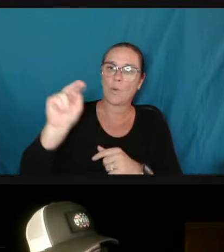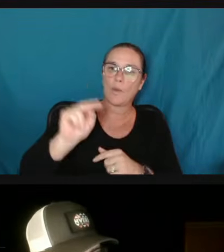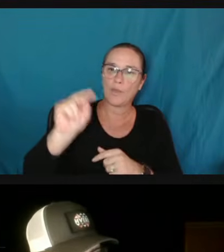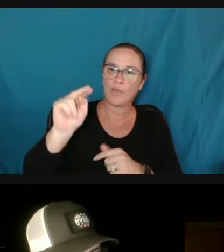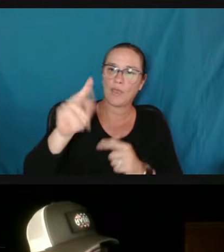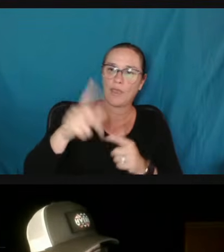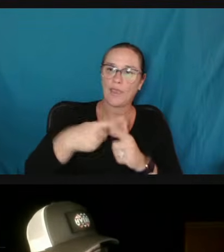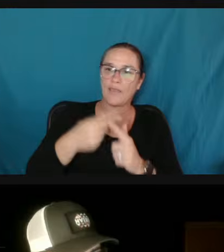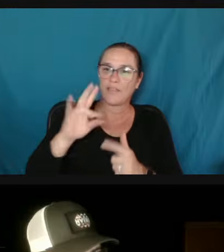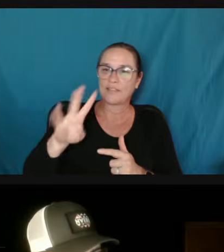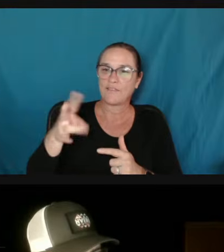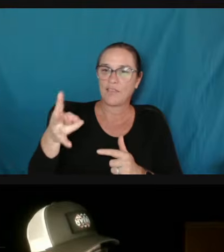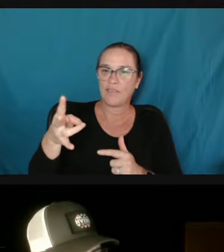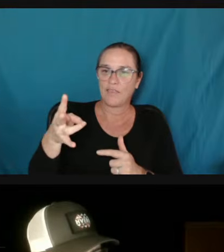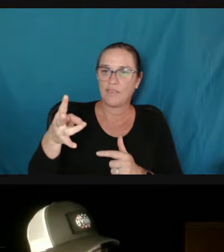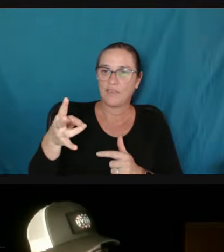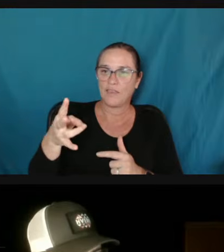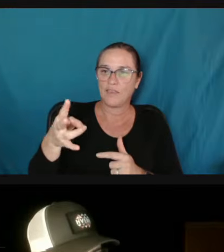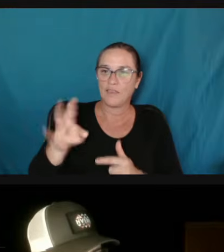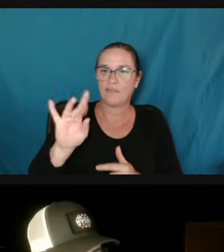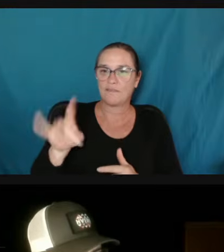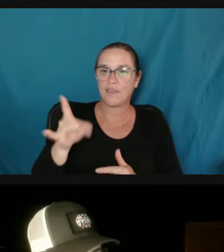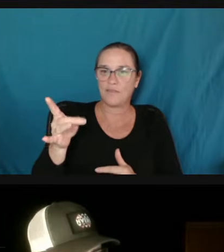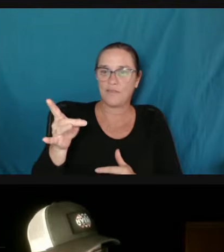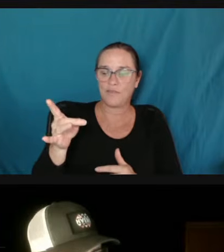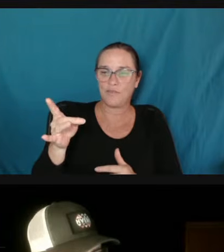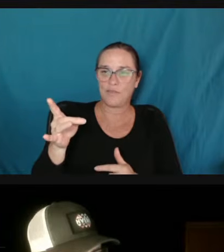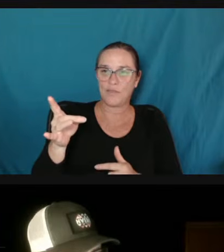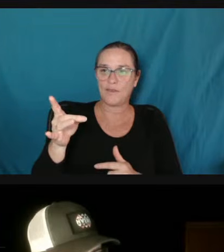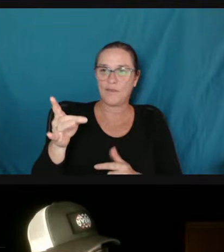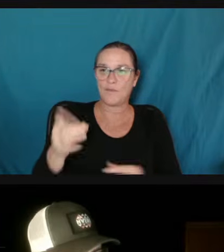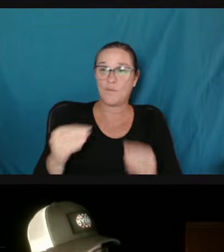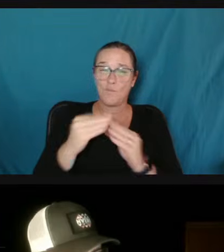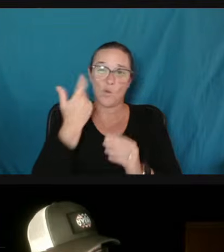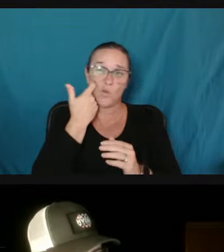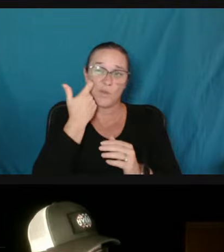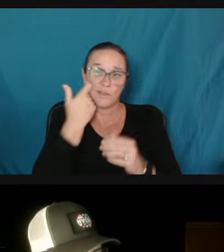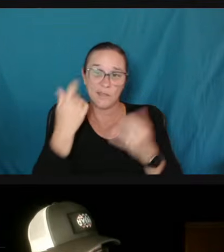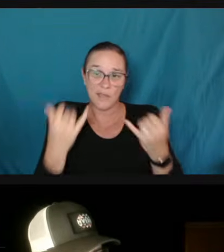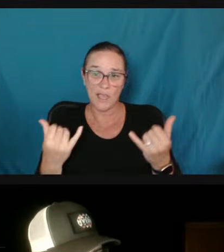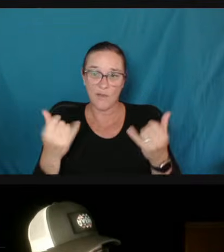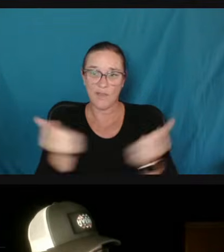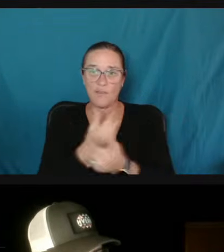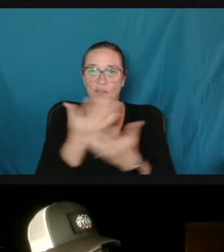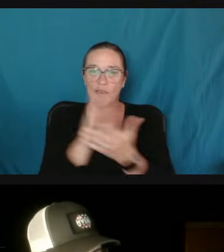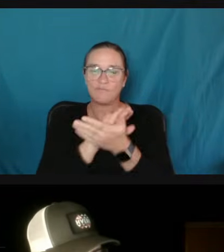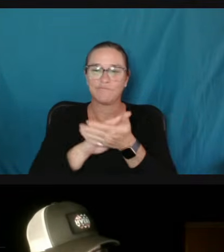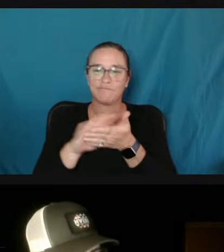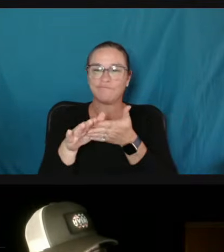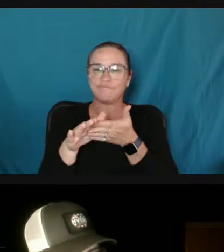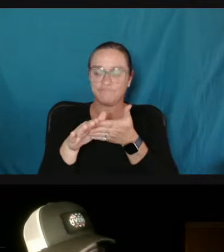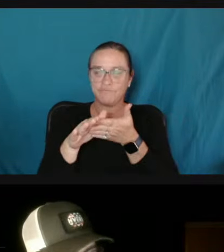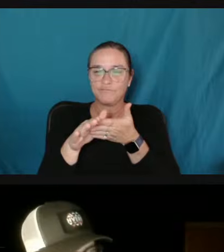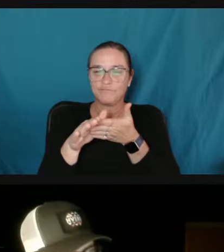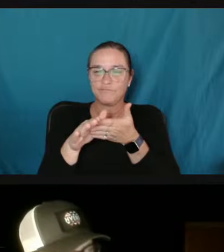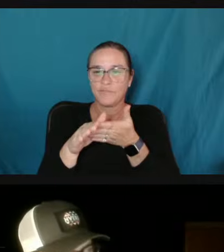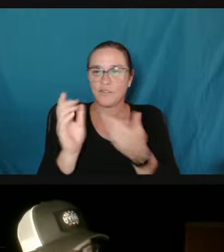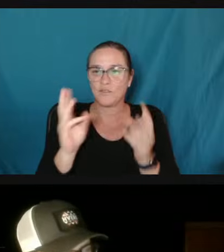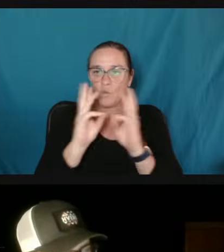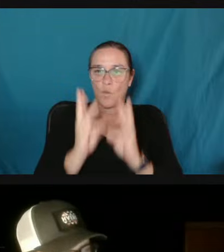7th and the 8th. But the more recent days, everything clears out as the weather has changed